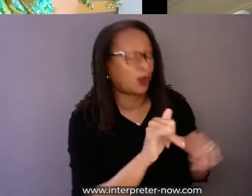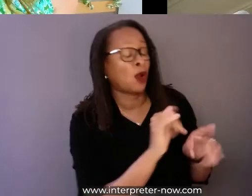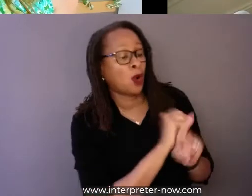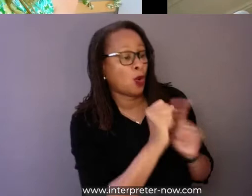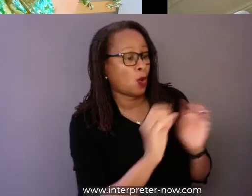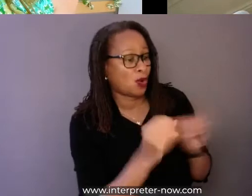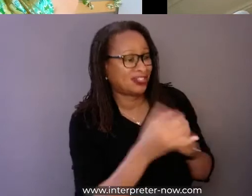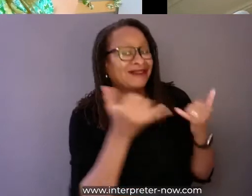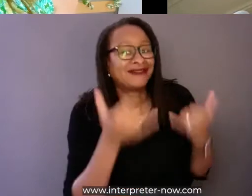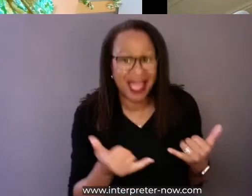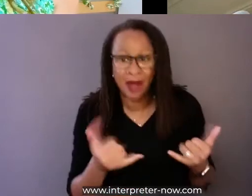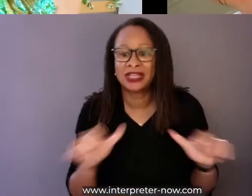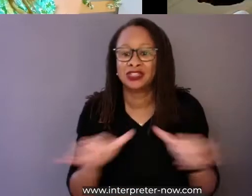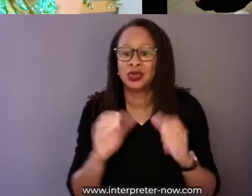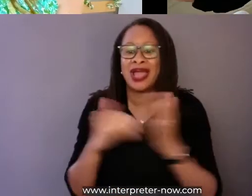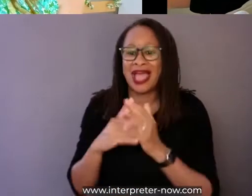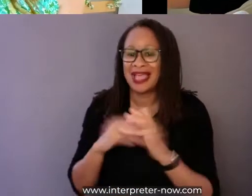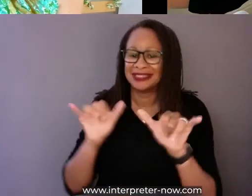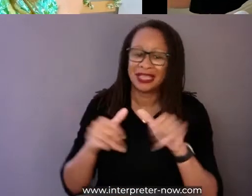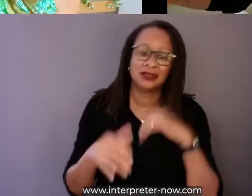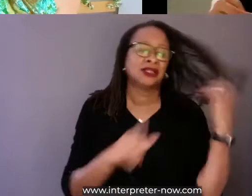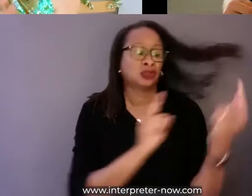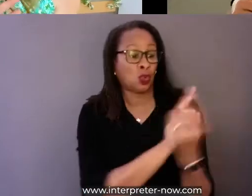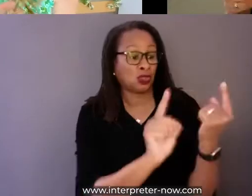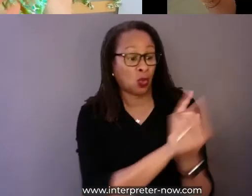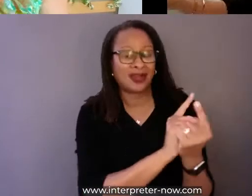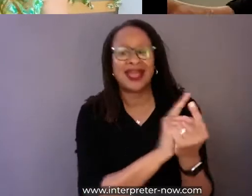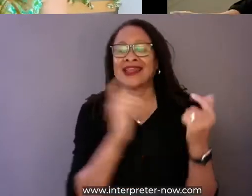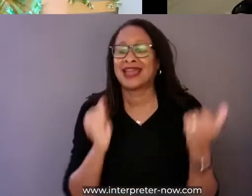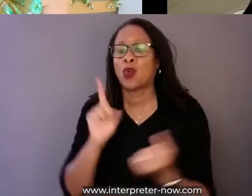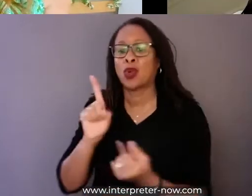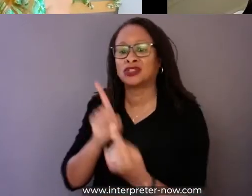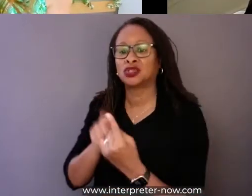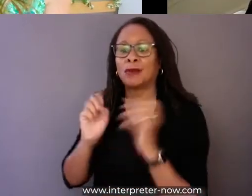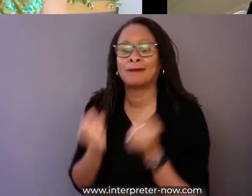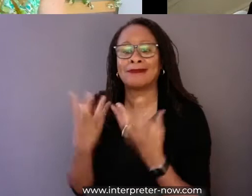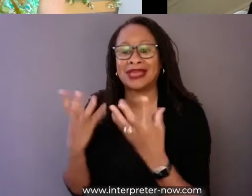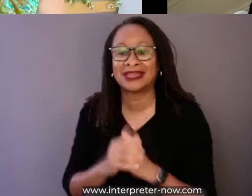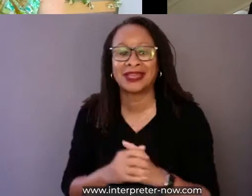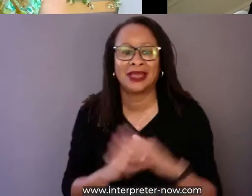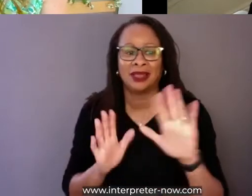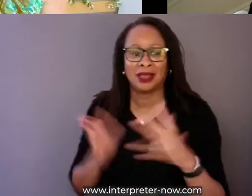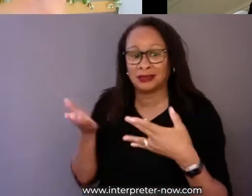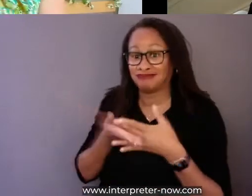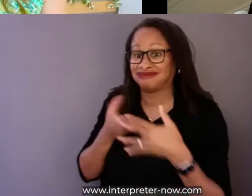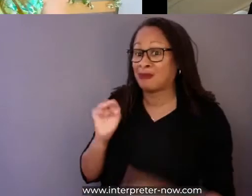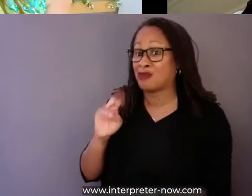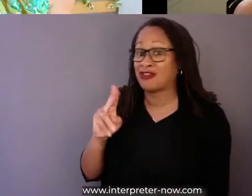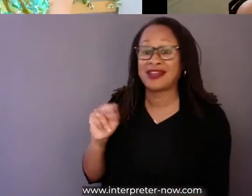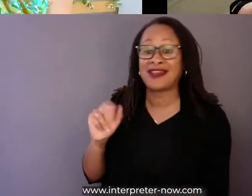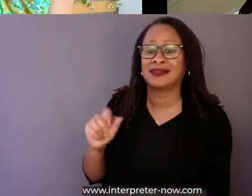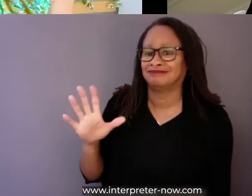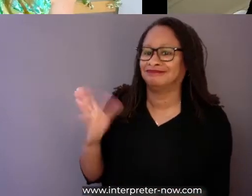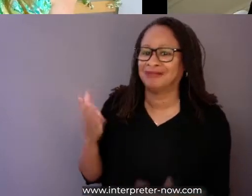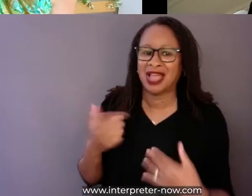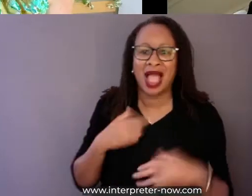this at scale. So moving from one-to-one to one-to-many. This is, by the way, just to interject, this is why I do what I do too. And I moved